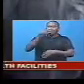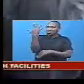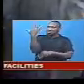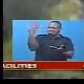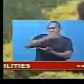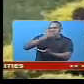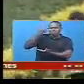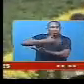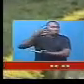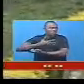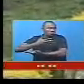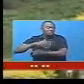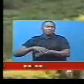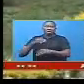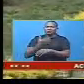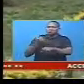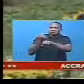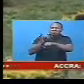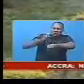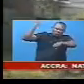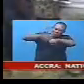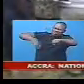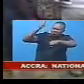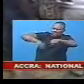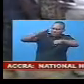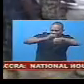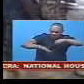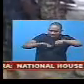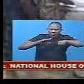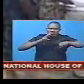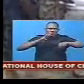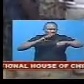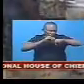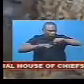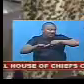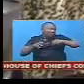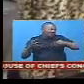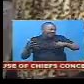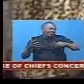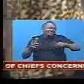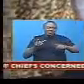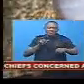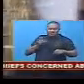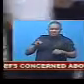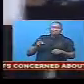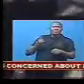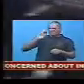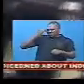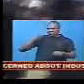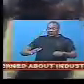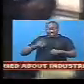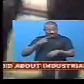facing the headworks. He said stone quarrying in the area also poses a threat to the safety of the dam. Alhaji Collins